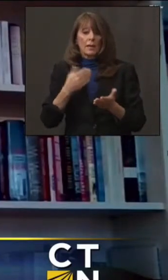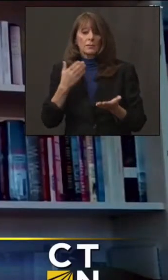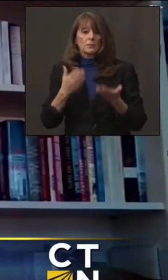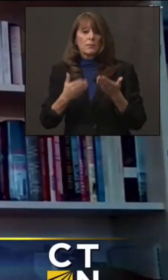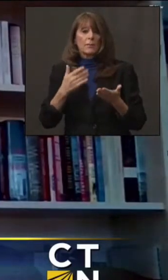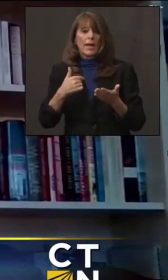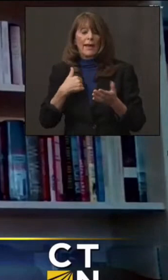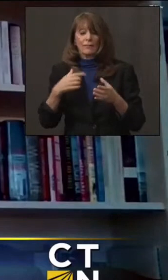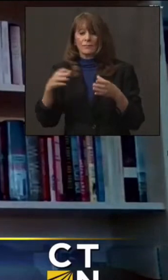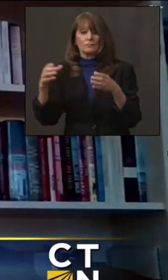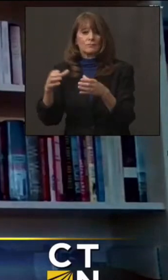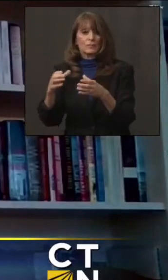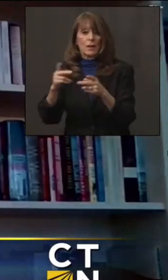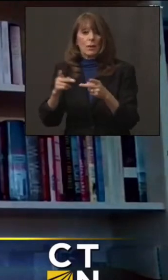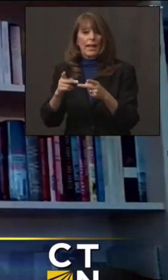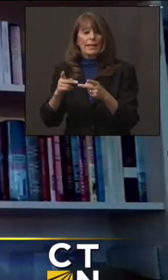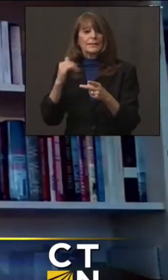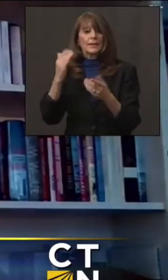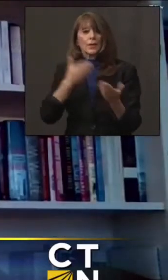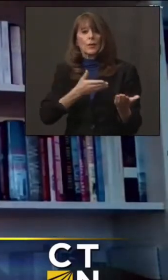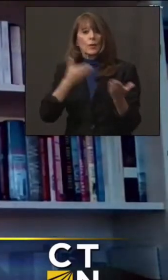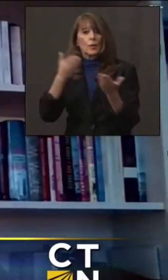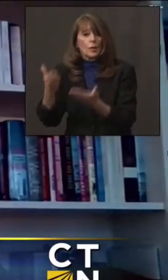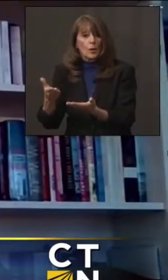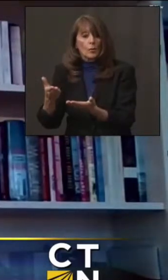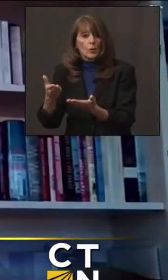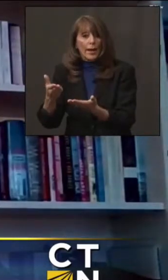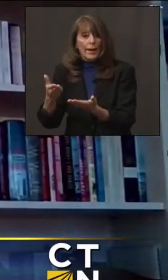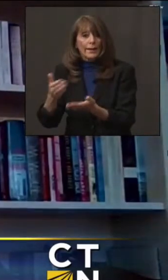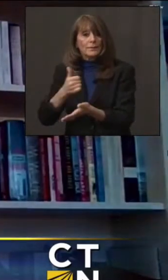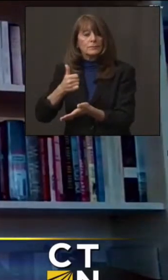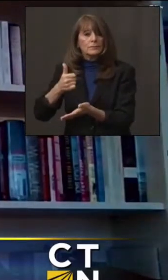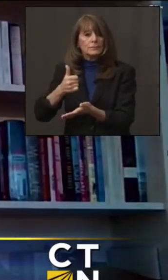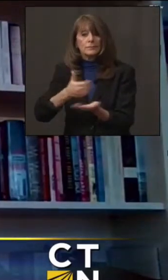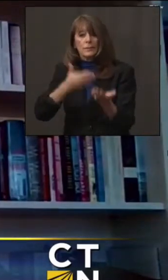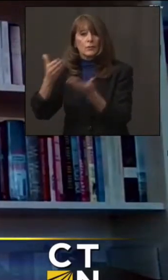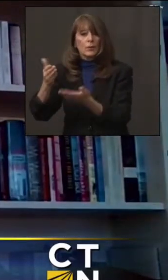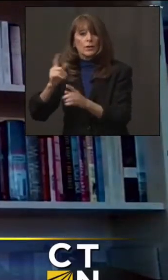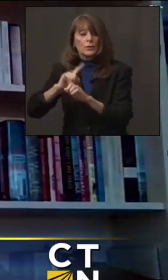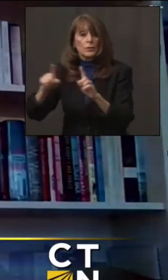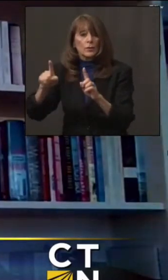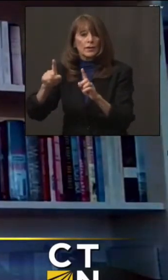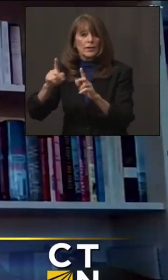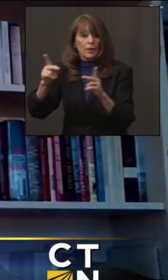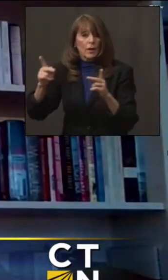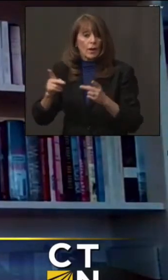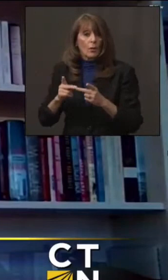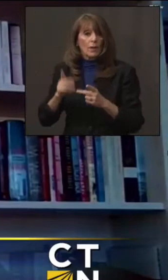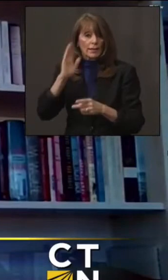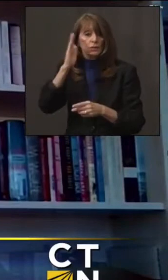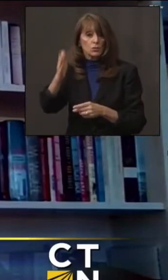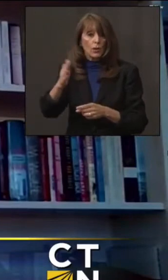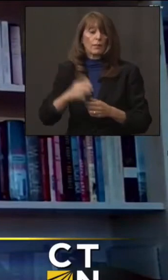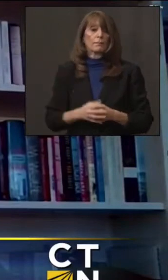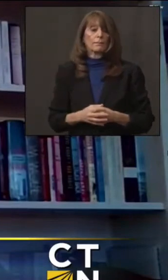spoke model where we'll transport some quantities of vaccine to vaccinators on a just-in-time kind of